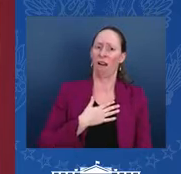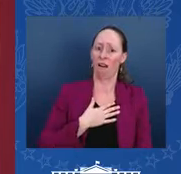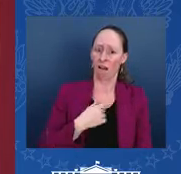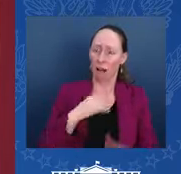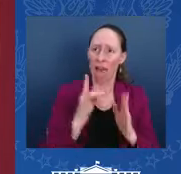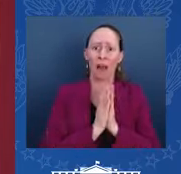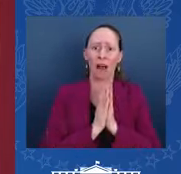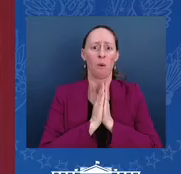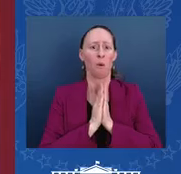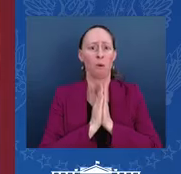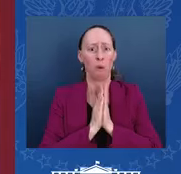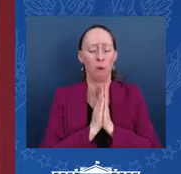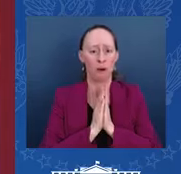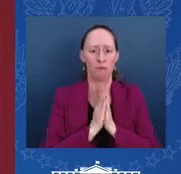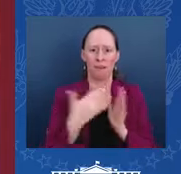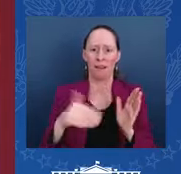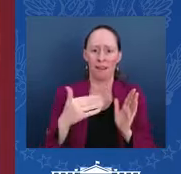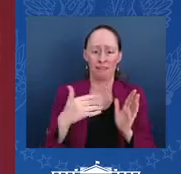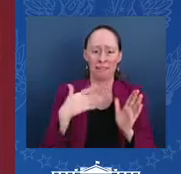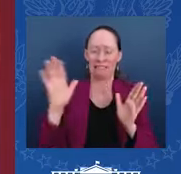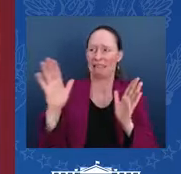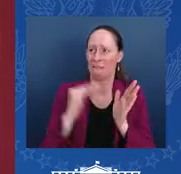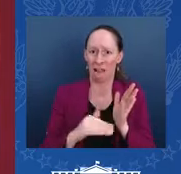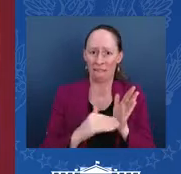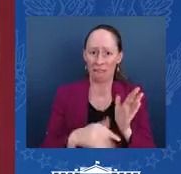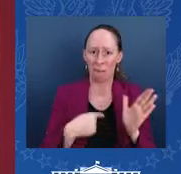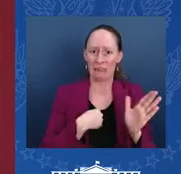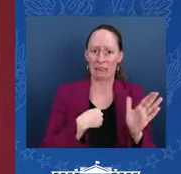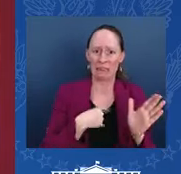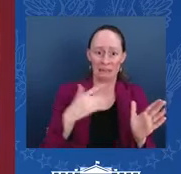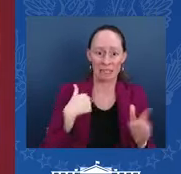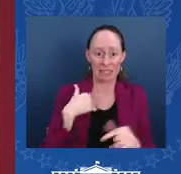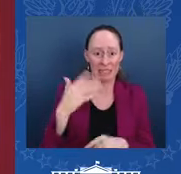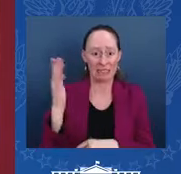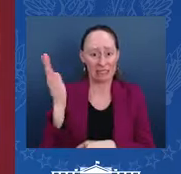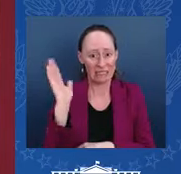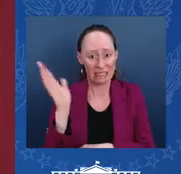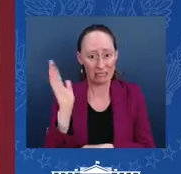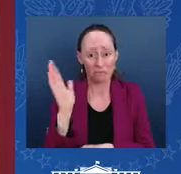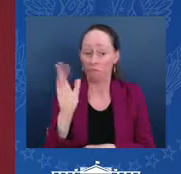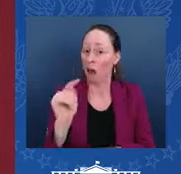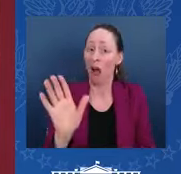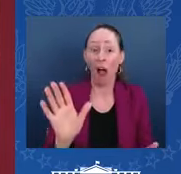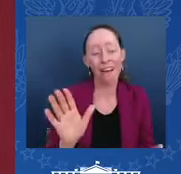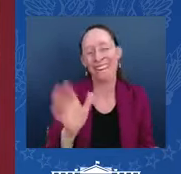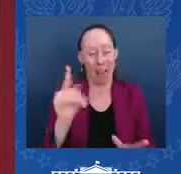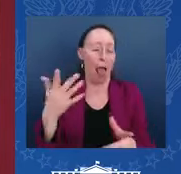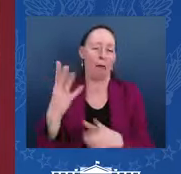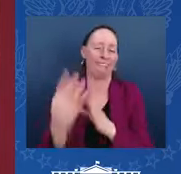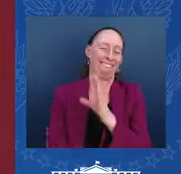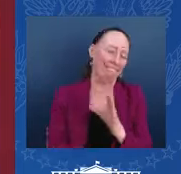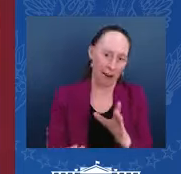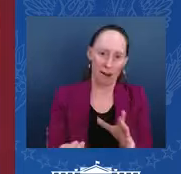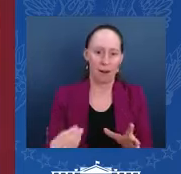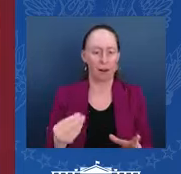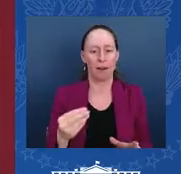But all kidding aside, even by the time he left, he had the most racially diverse staff in